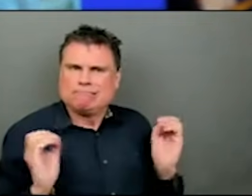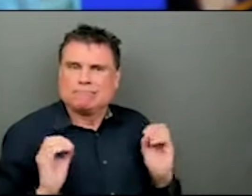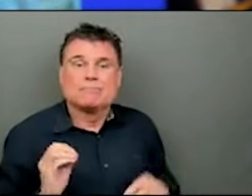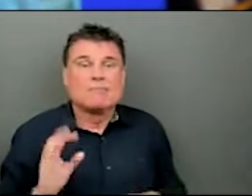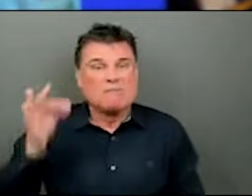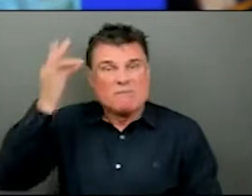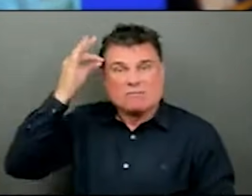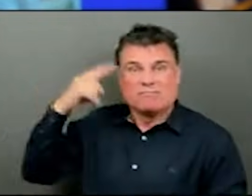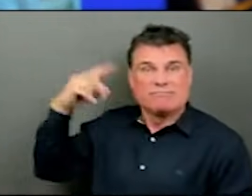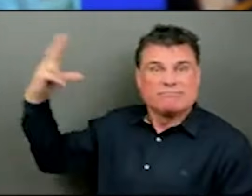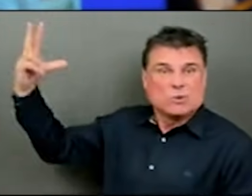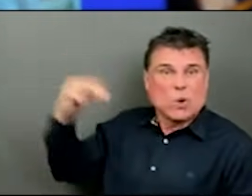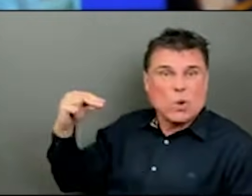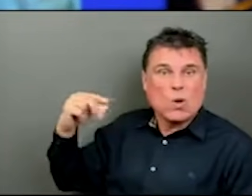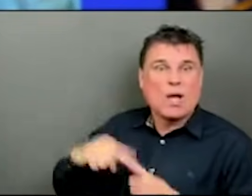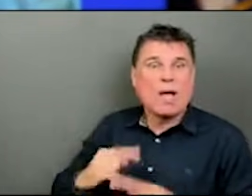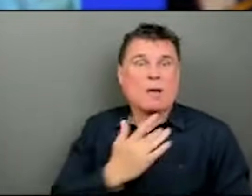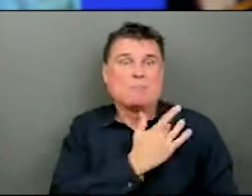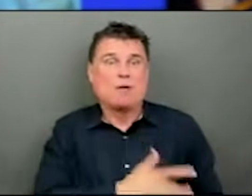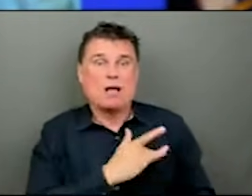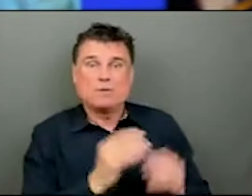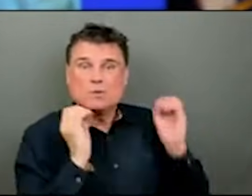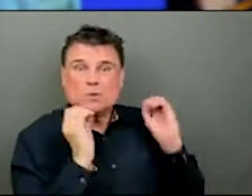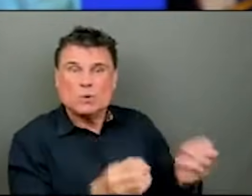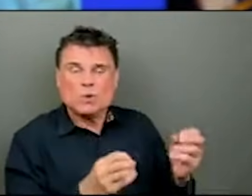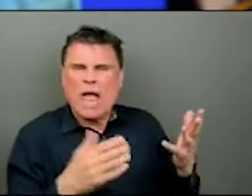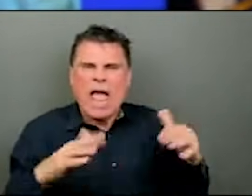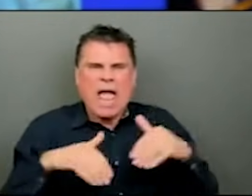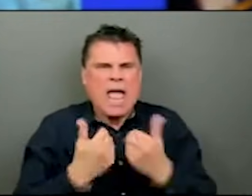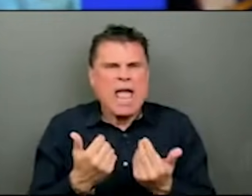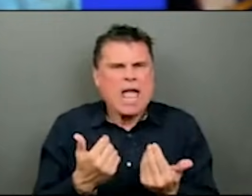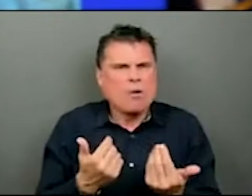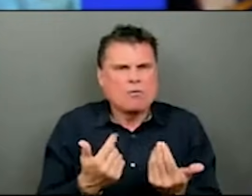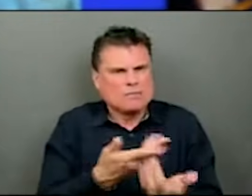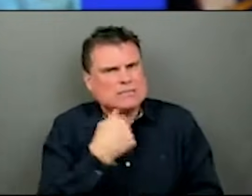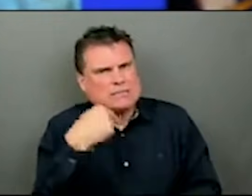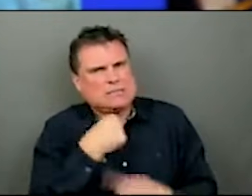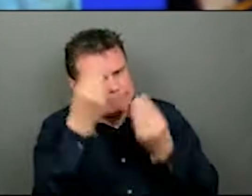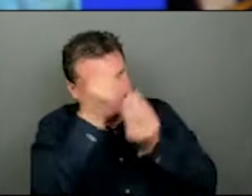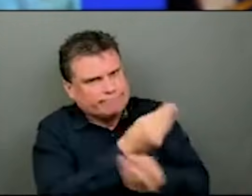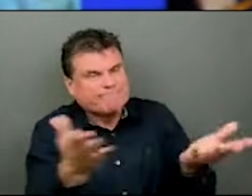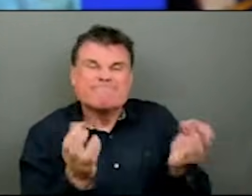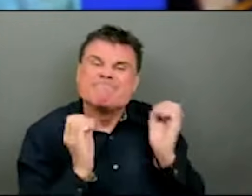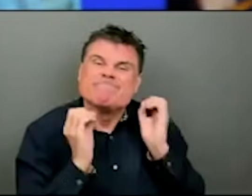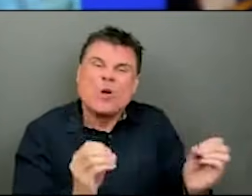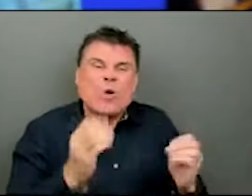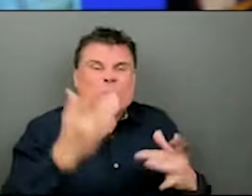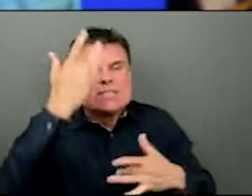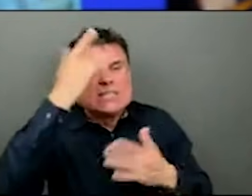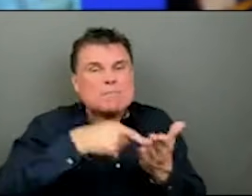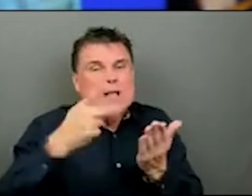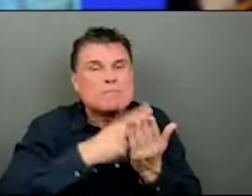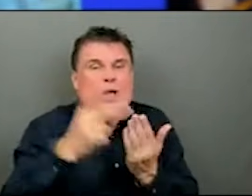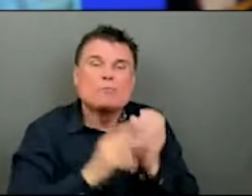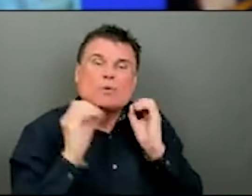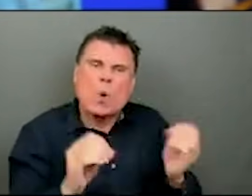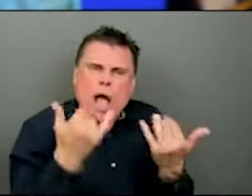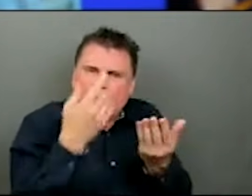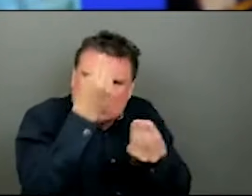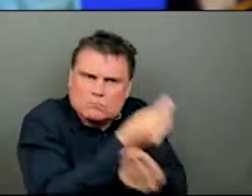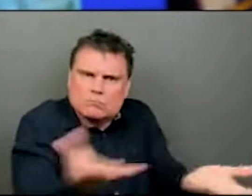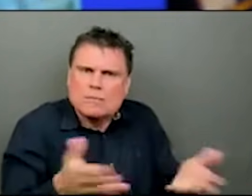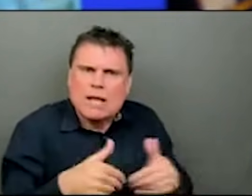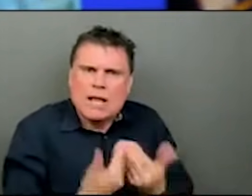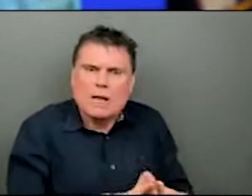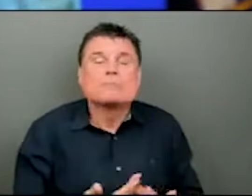the federal government has been able to put together a sick pay program? Well, I know there's going to be a lot of disappointed people, and I'm among